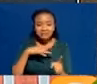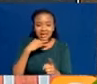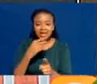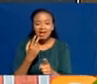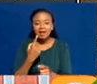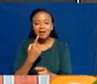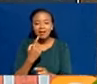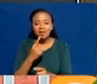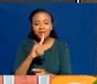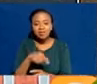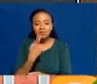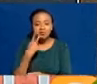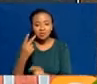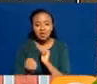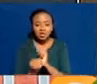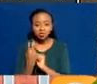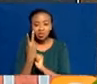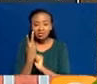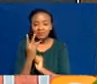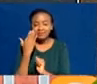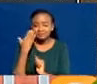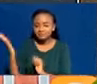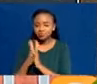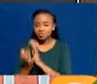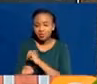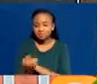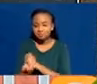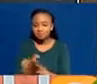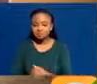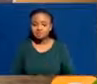have died. Sylvia, or rather Emily Chabet, reports.